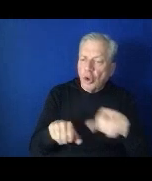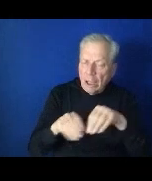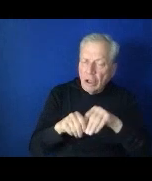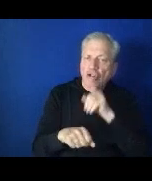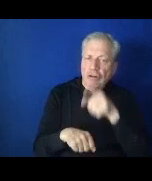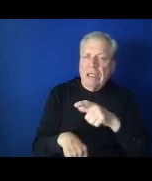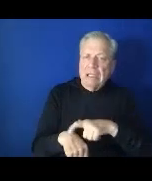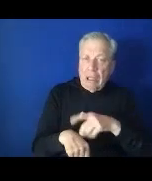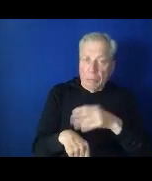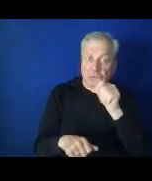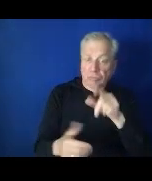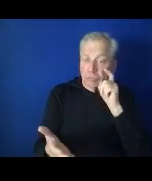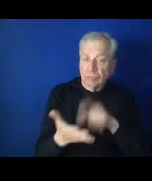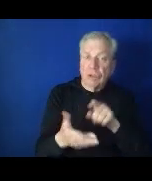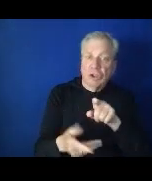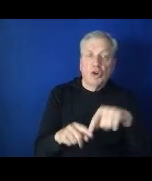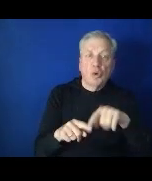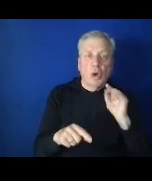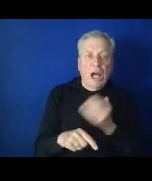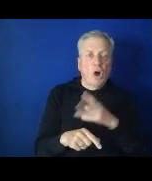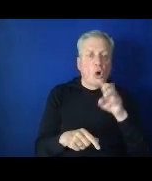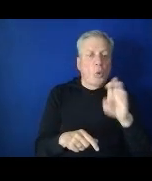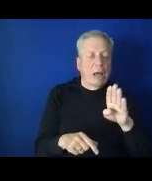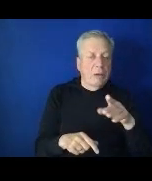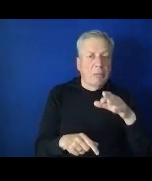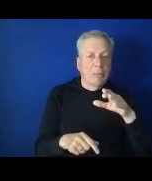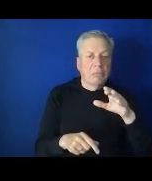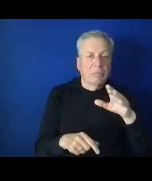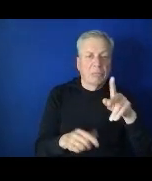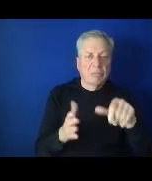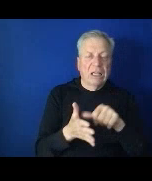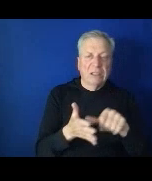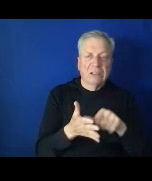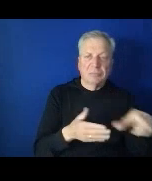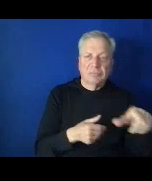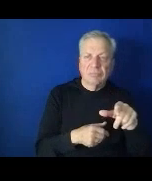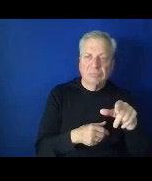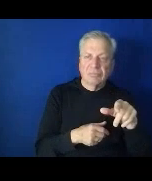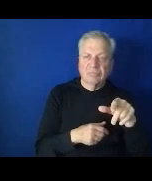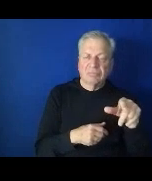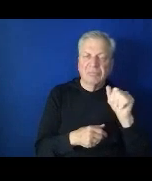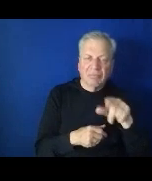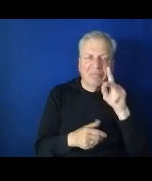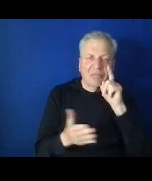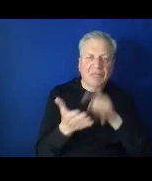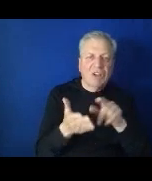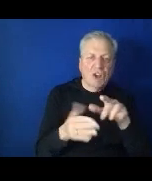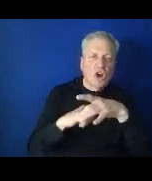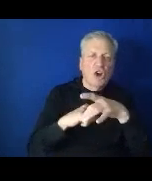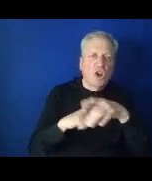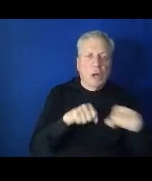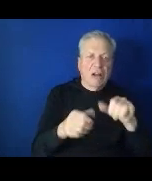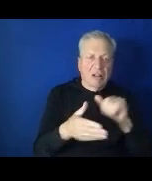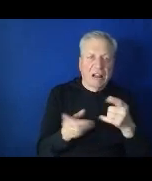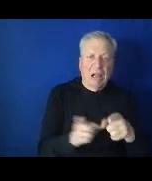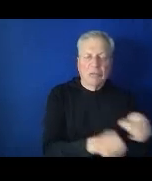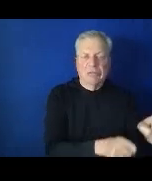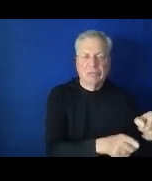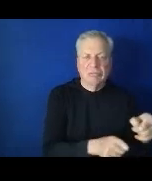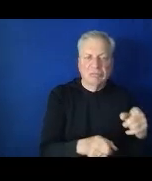see them if you go to our webpage, quake.utah.edu. You can see earthquakes happening